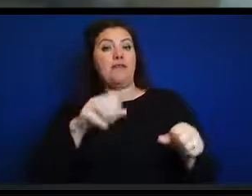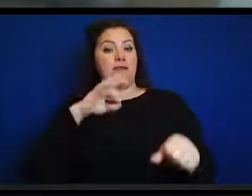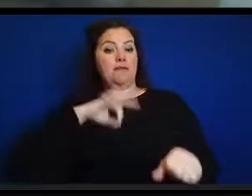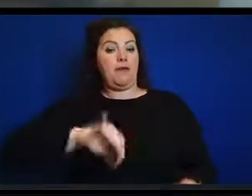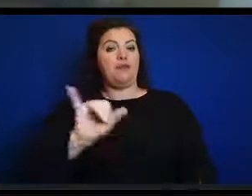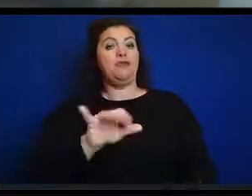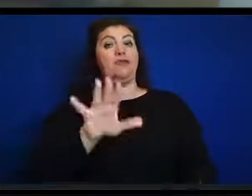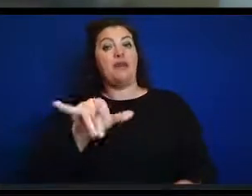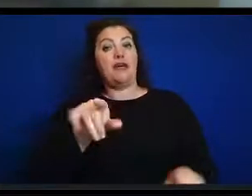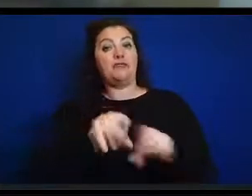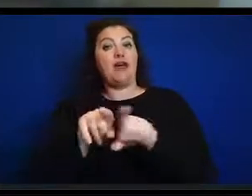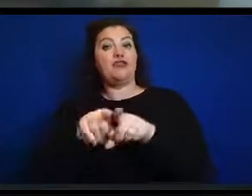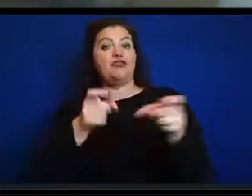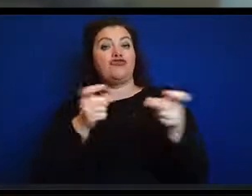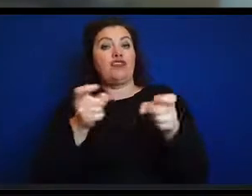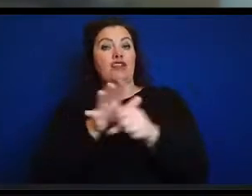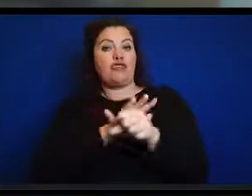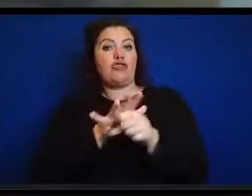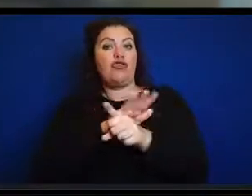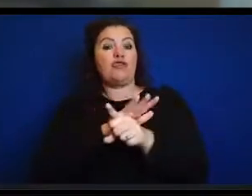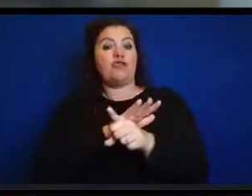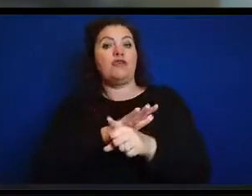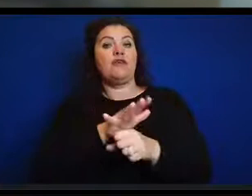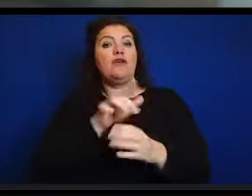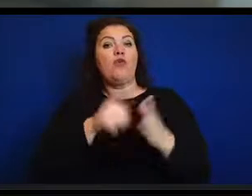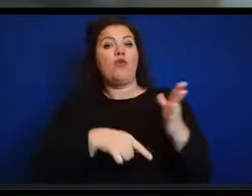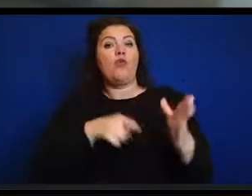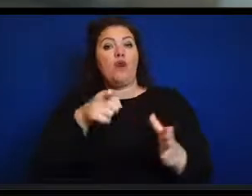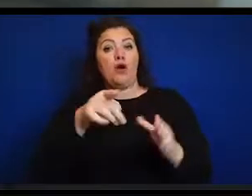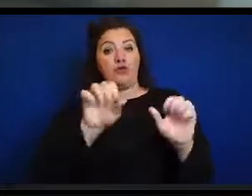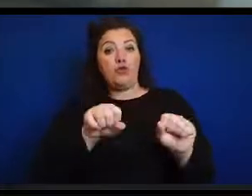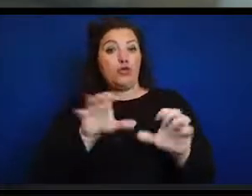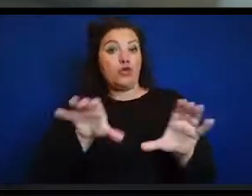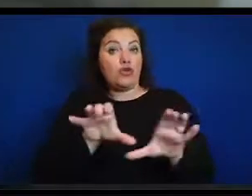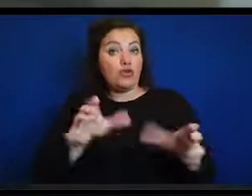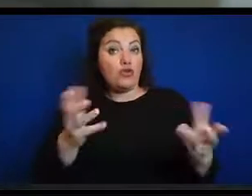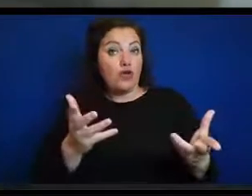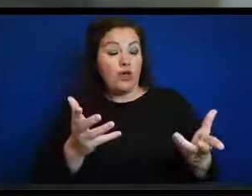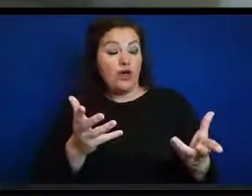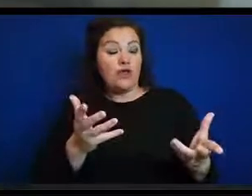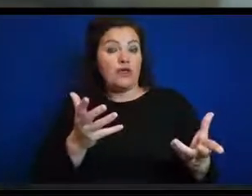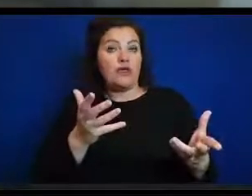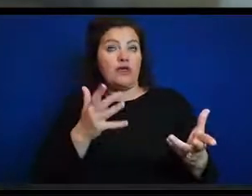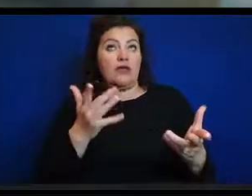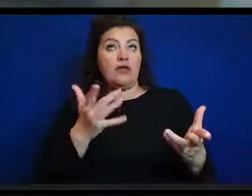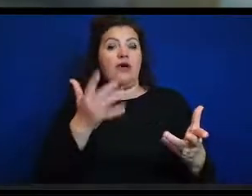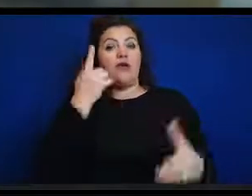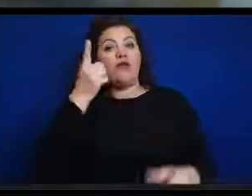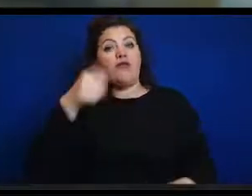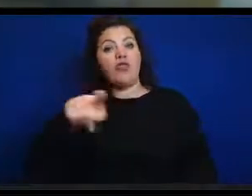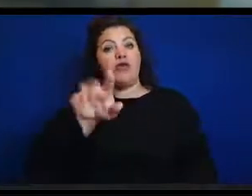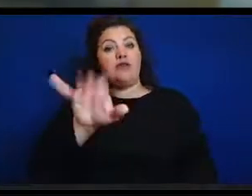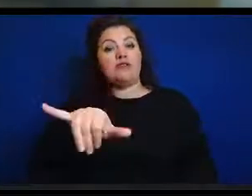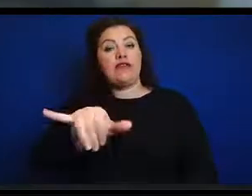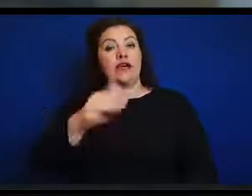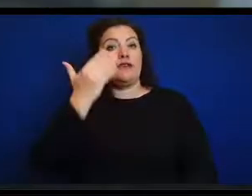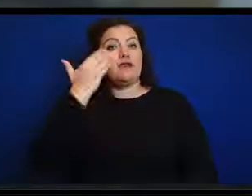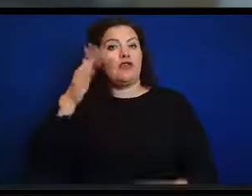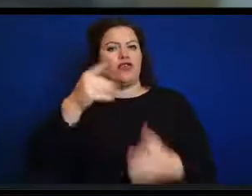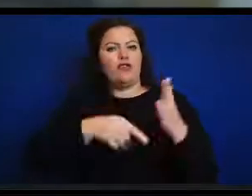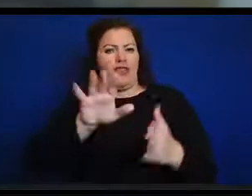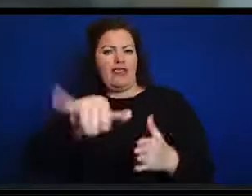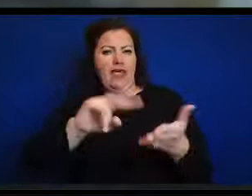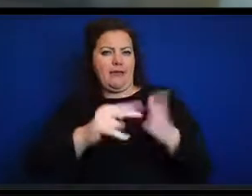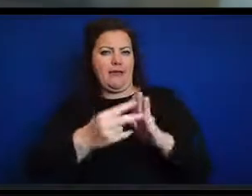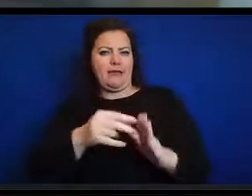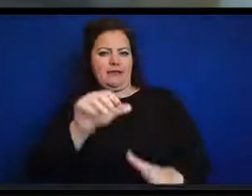locally. So Thank you where very- you can put them, what you can do, but for those of you who don't know what they are,